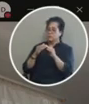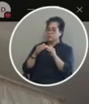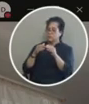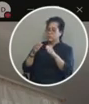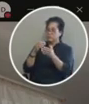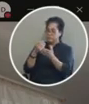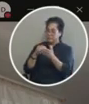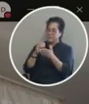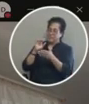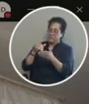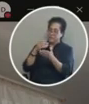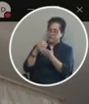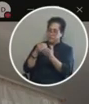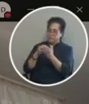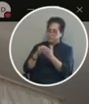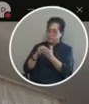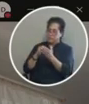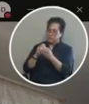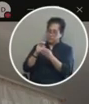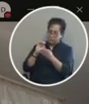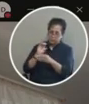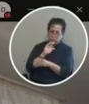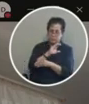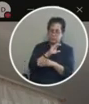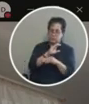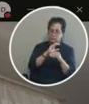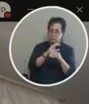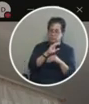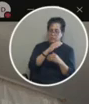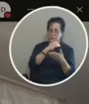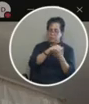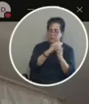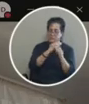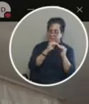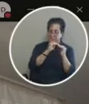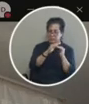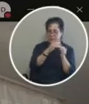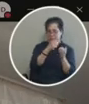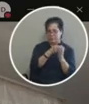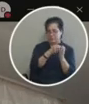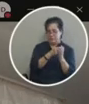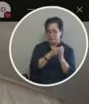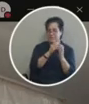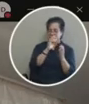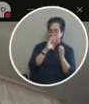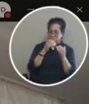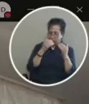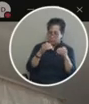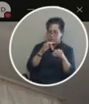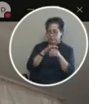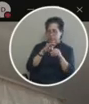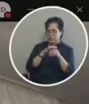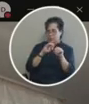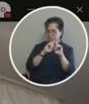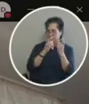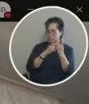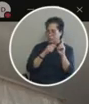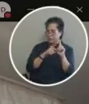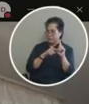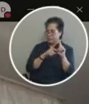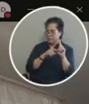to appropriate the funds to the stabilization fund, to the budget stabilization fund. On that motion, Mayor Pro Tem